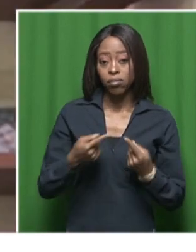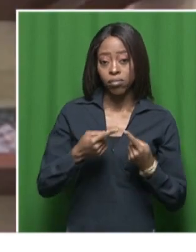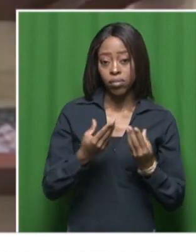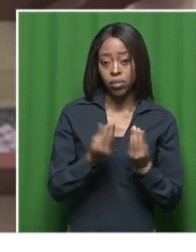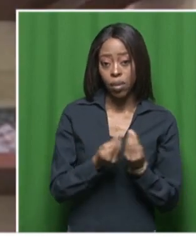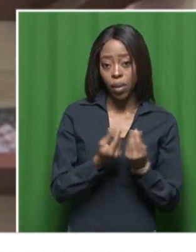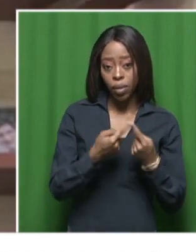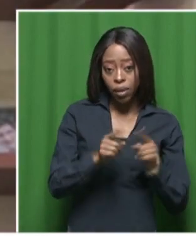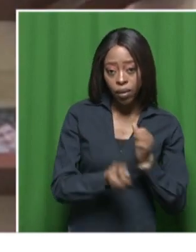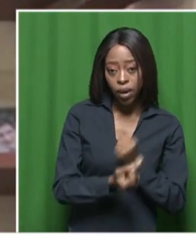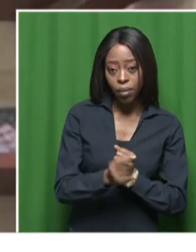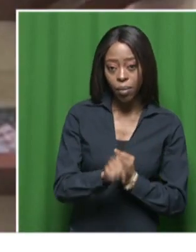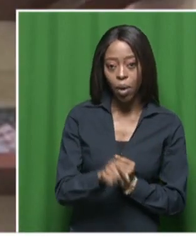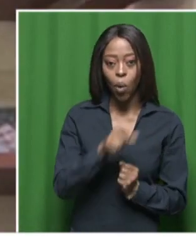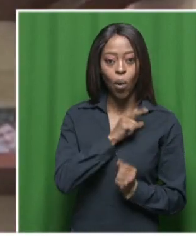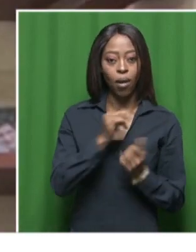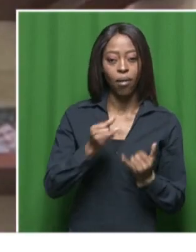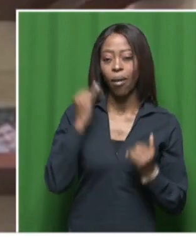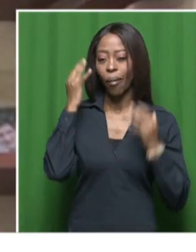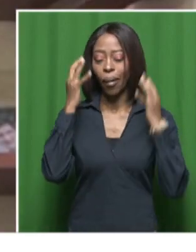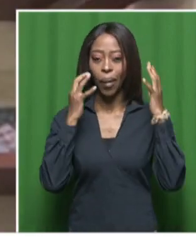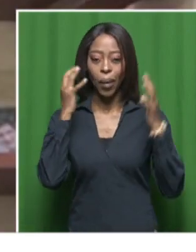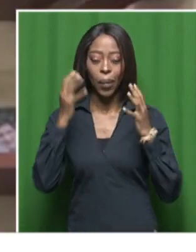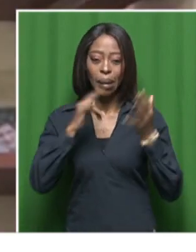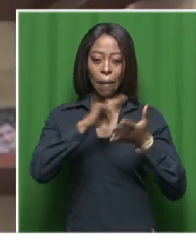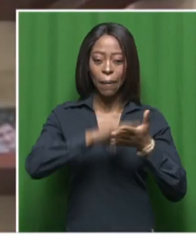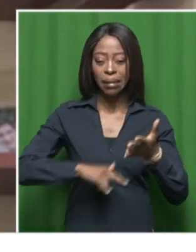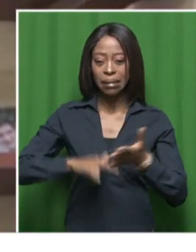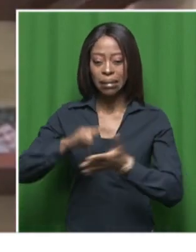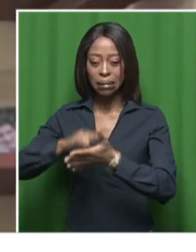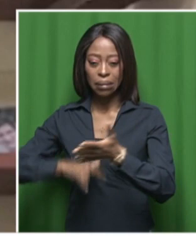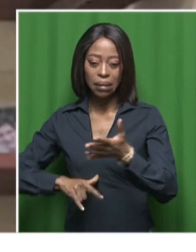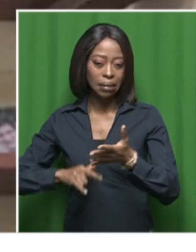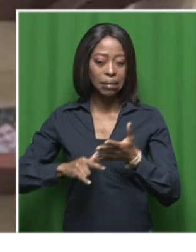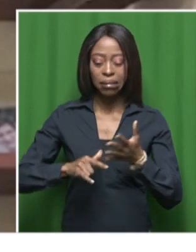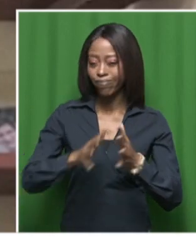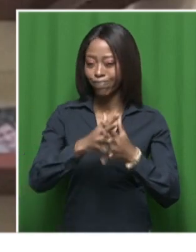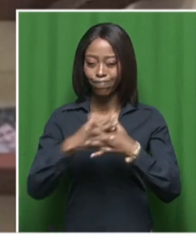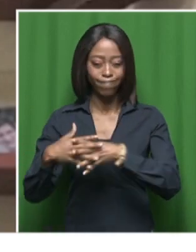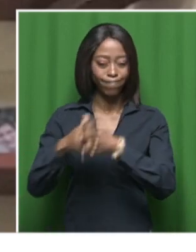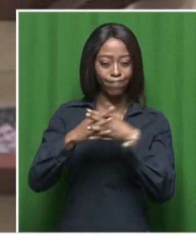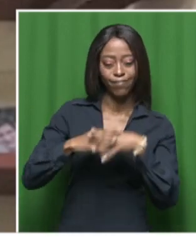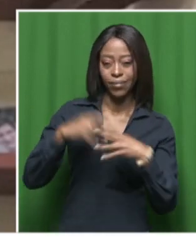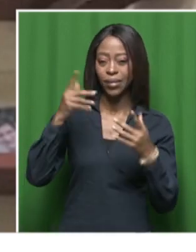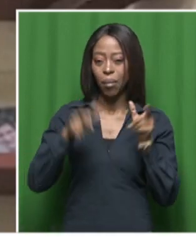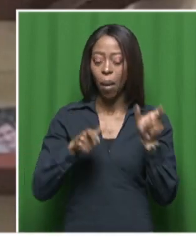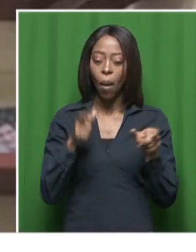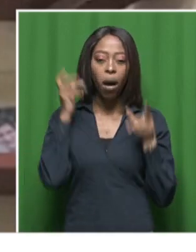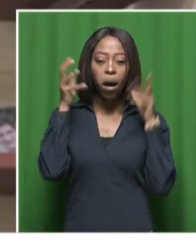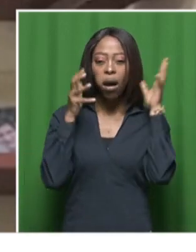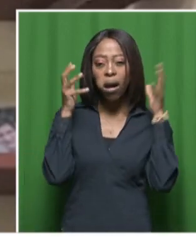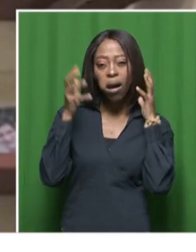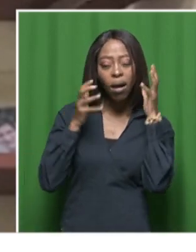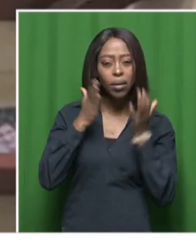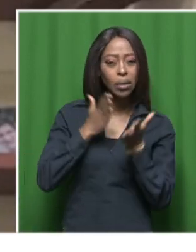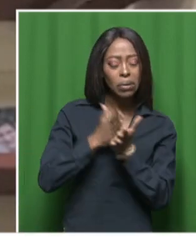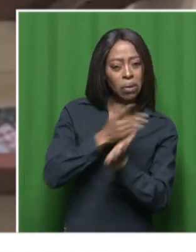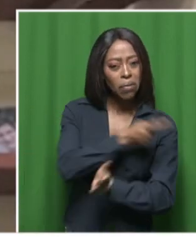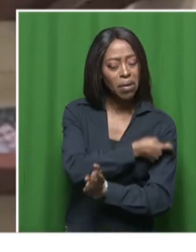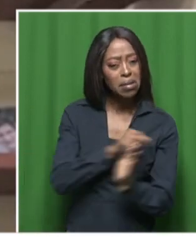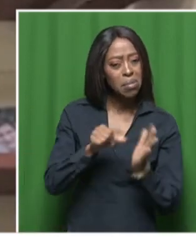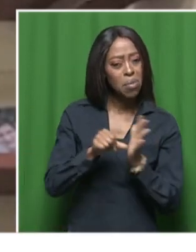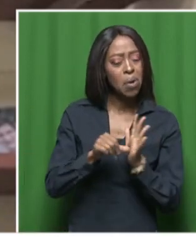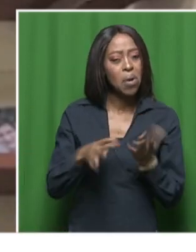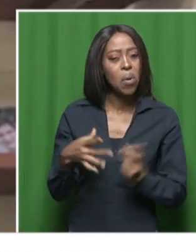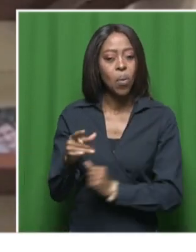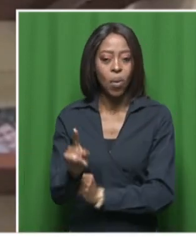right now it's confusing. The messaging has been very, very mixed and confused about how important the vaccine is.